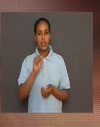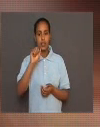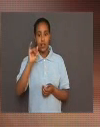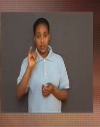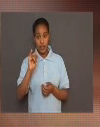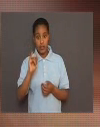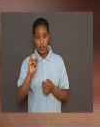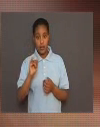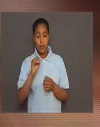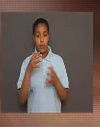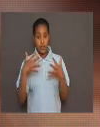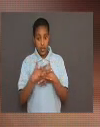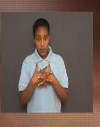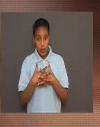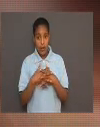Silicon makes up about